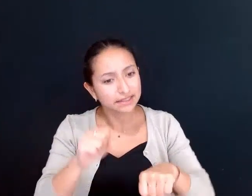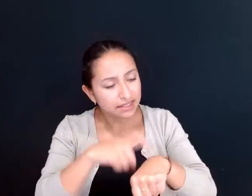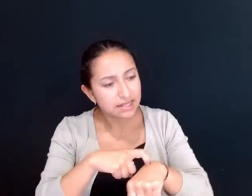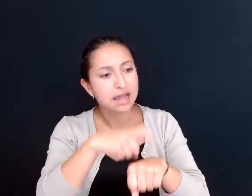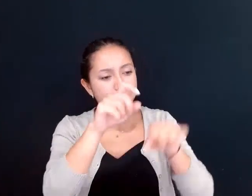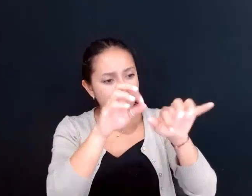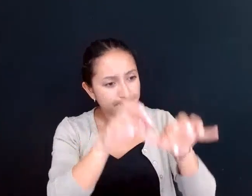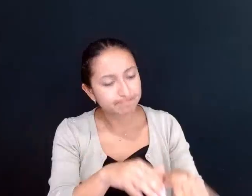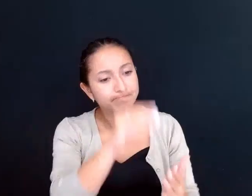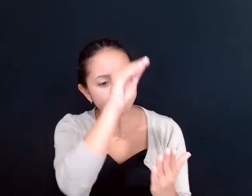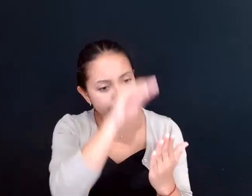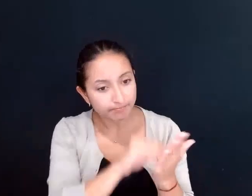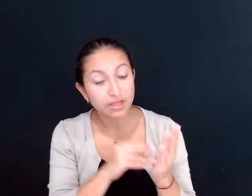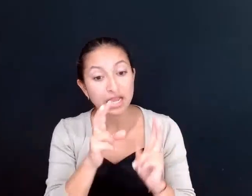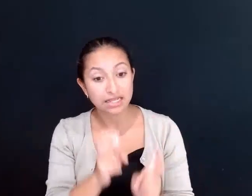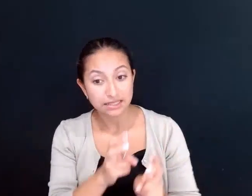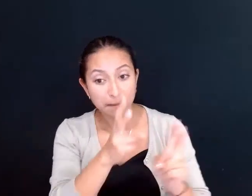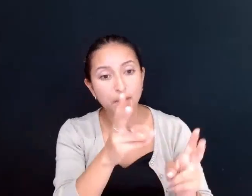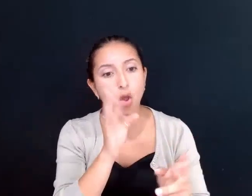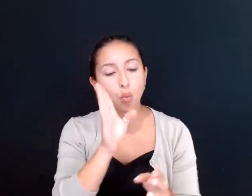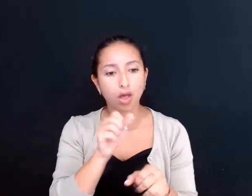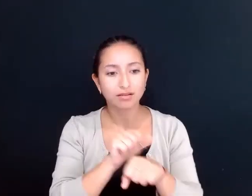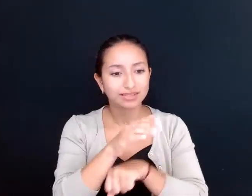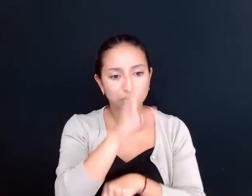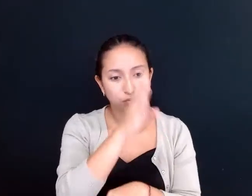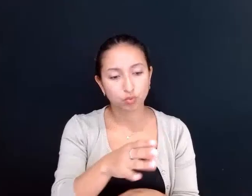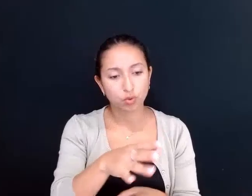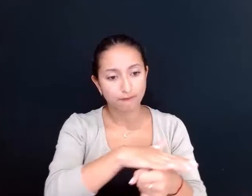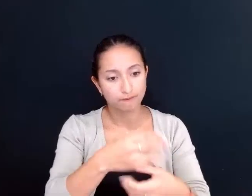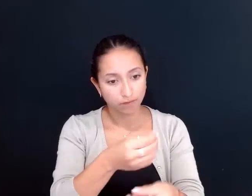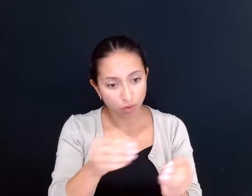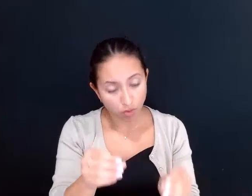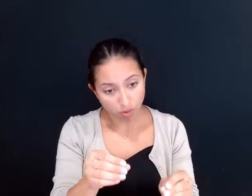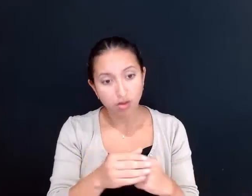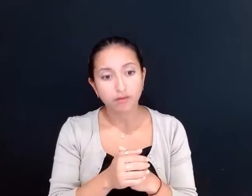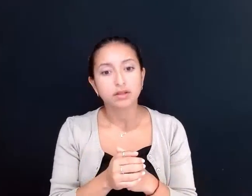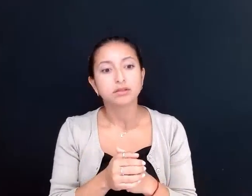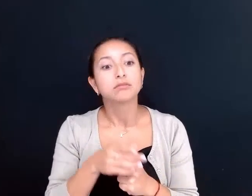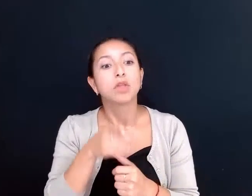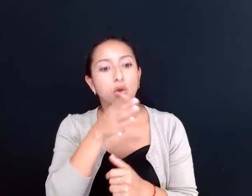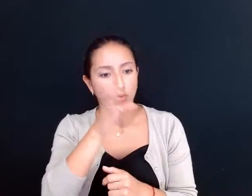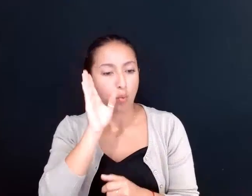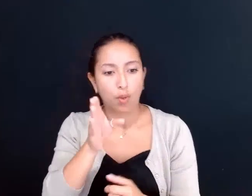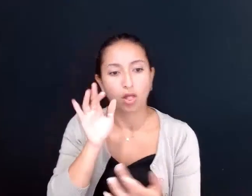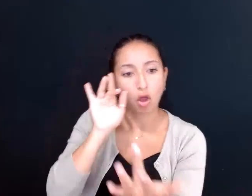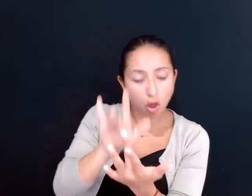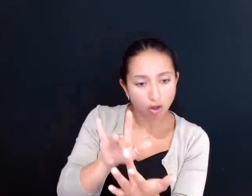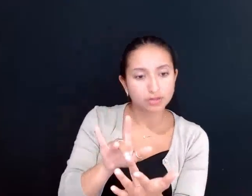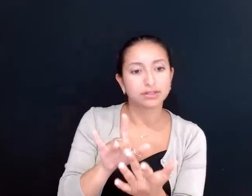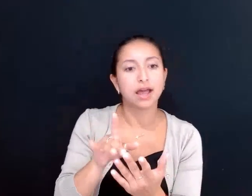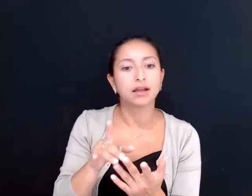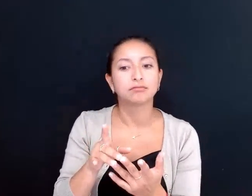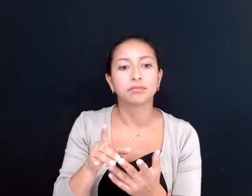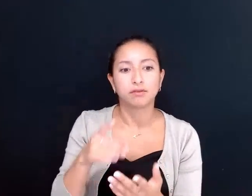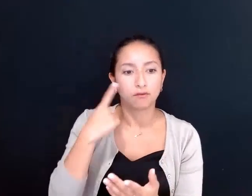Once it's submitted, it's going to be submitted to the local field office, and that representative is going to reach out to that individual to complete that claim. The one thing I